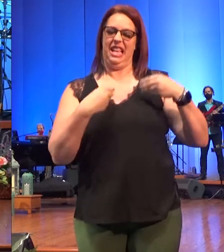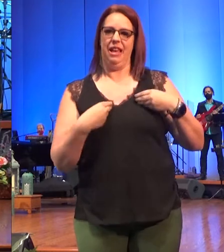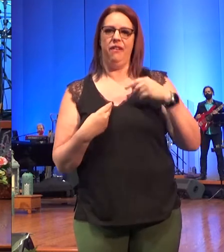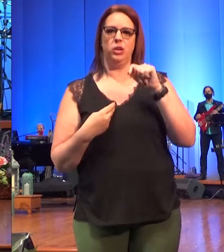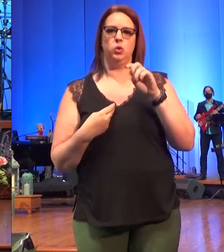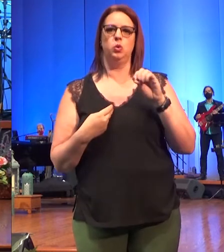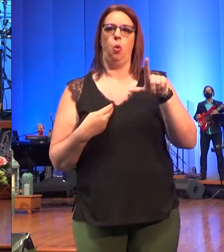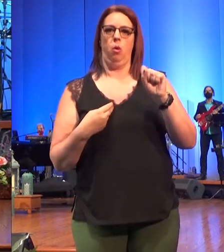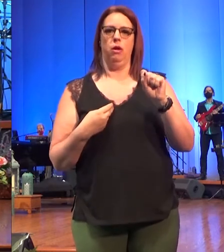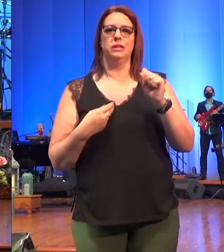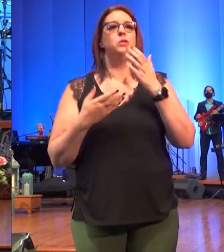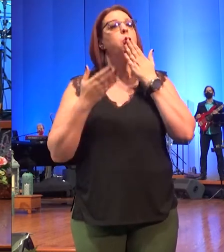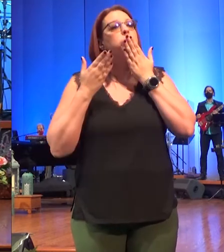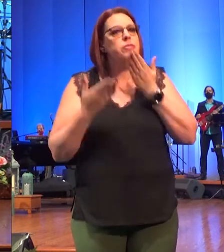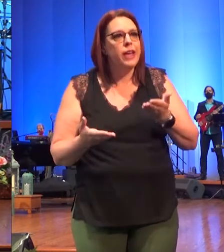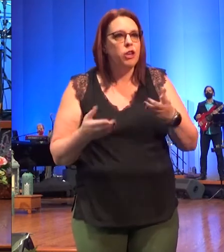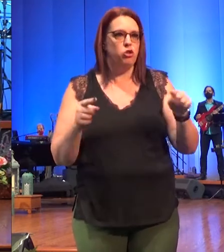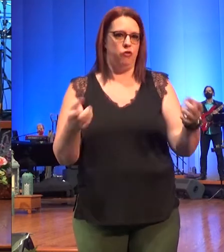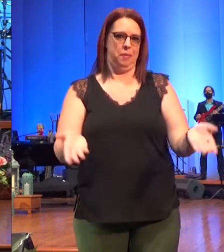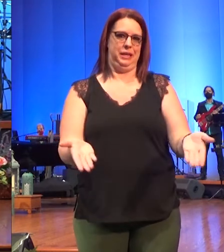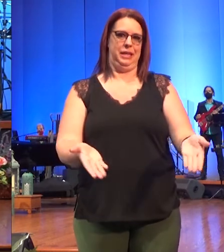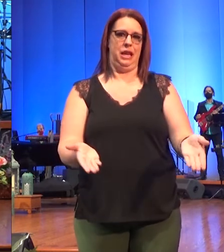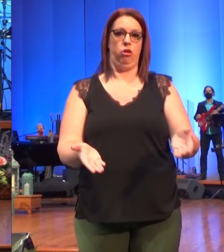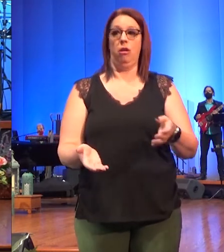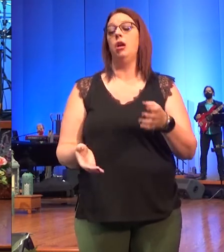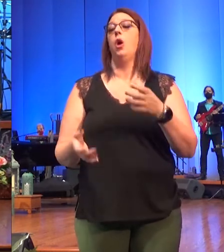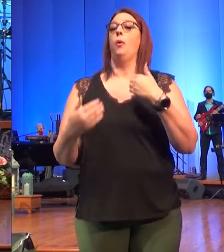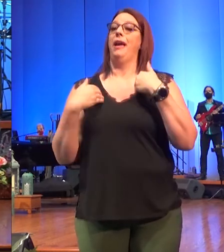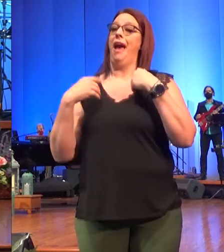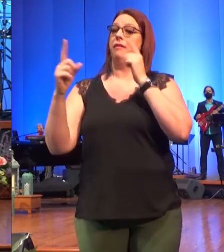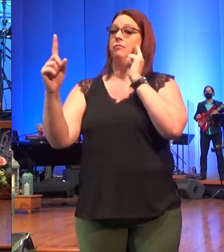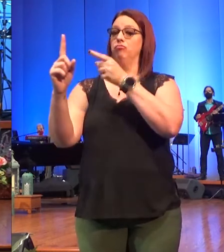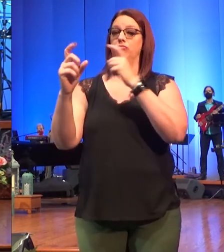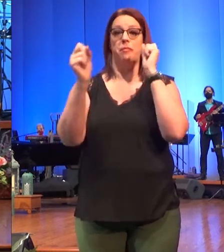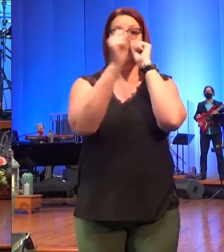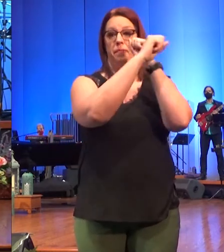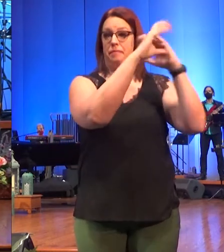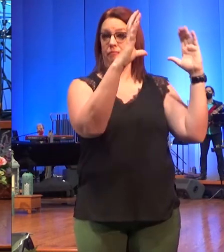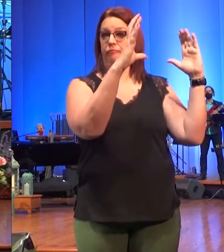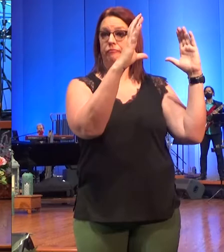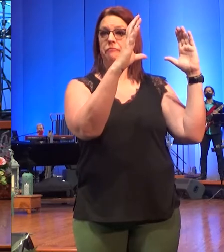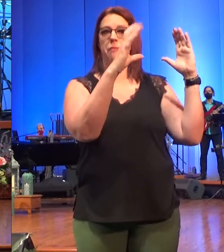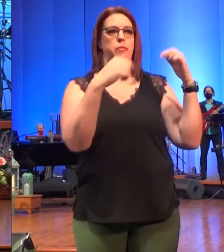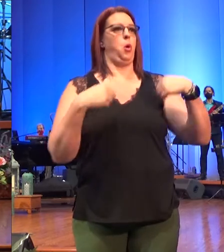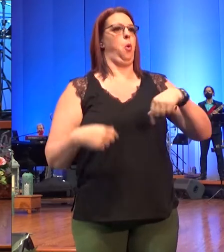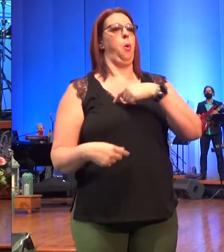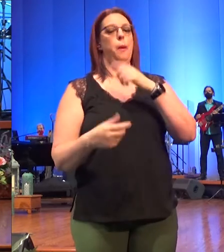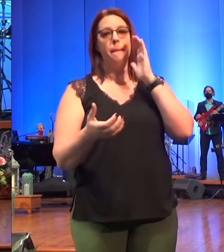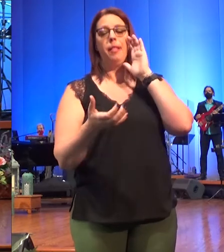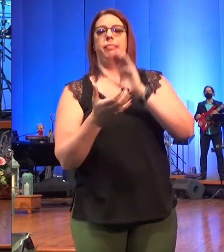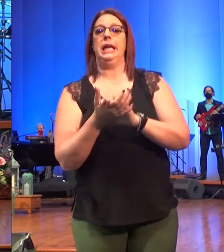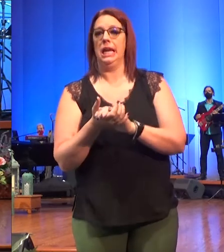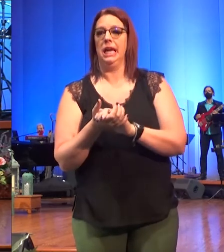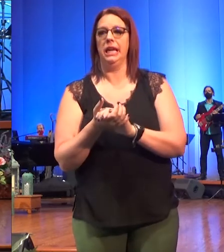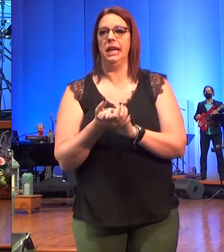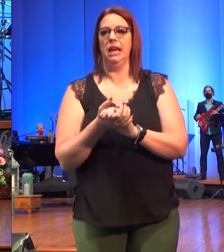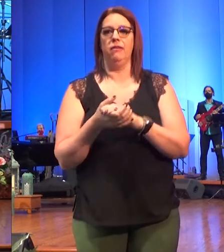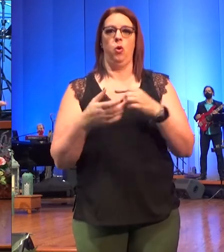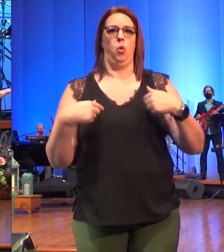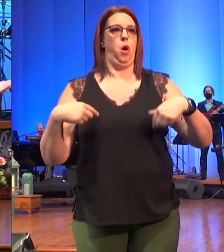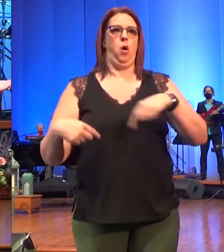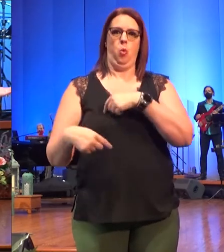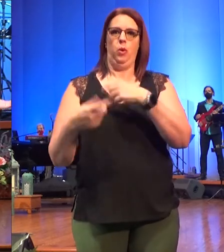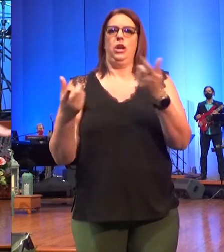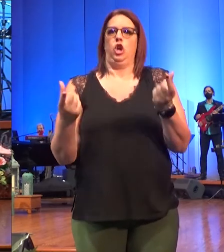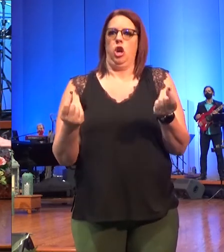here. We also have a very compelling vision and mission here. This is what we believe we are and what we're here to do, and I invite